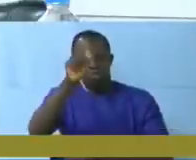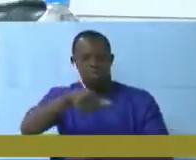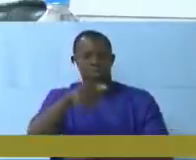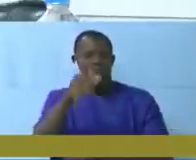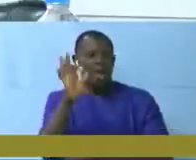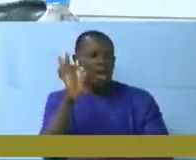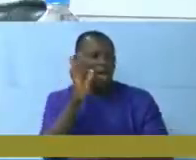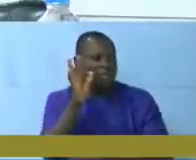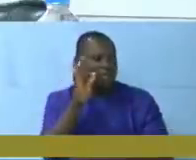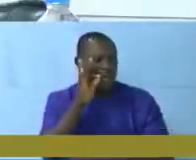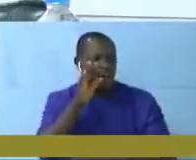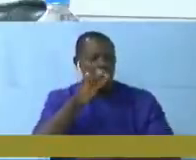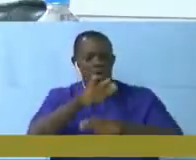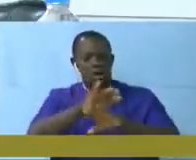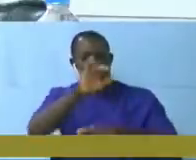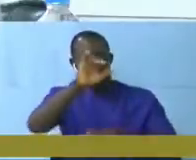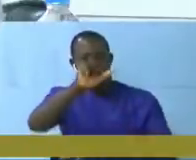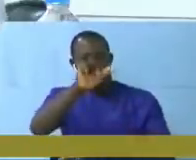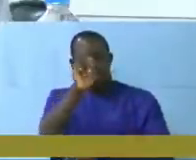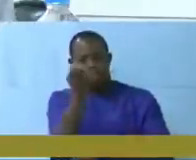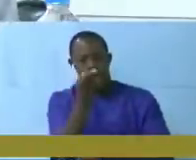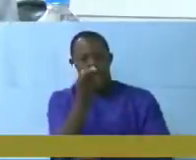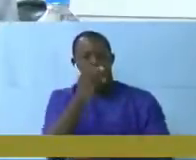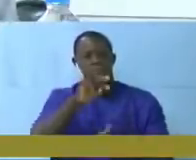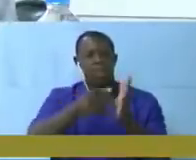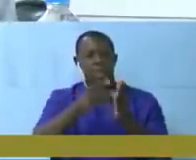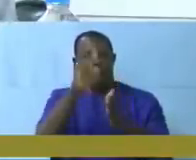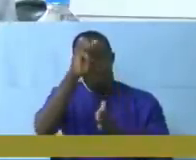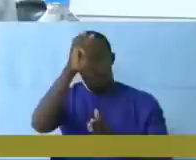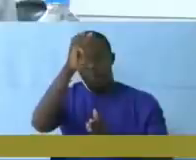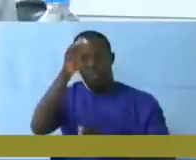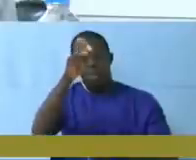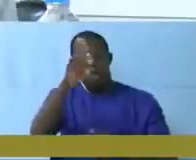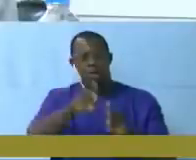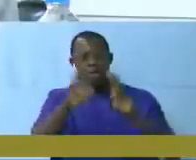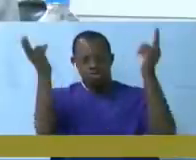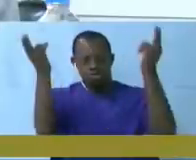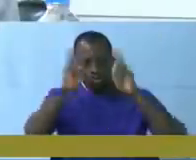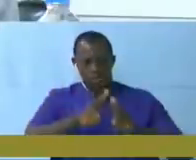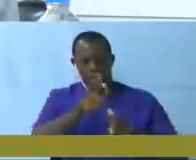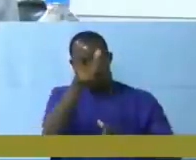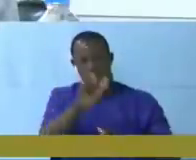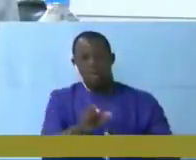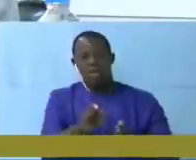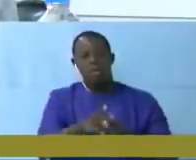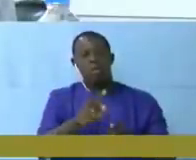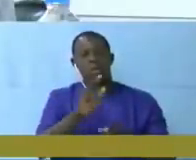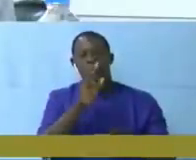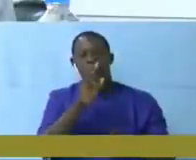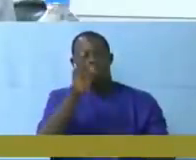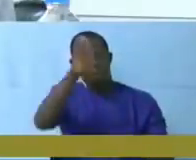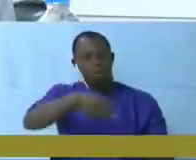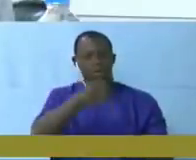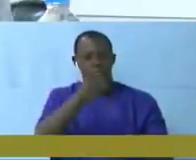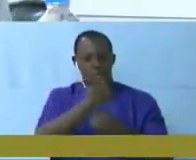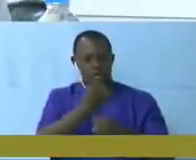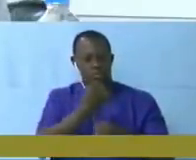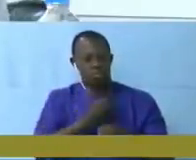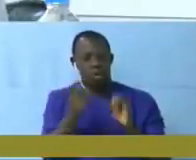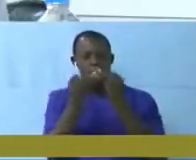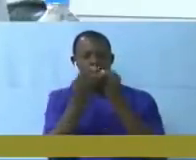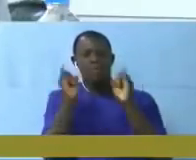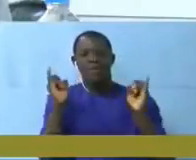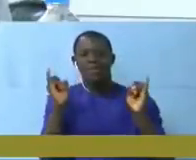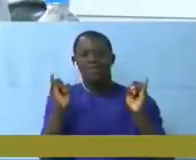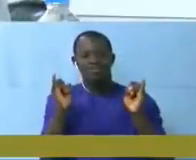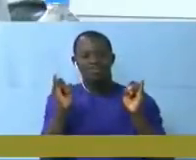the AG and who more or less was meant to be independent, you know, not subject to the direction